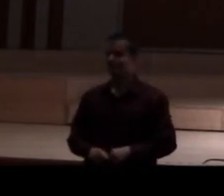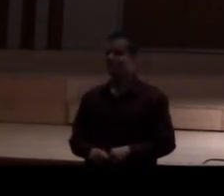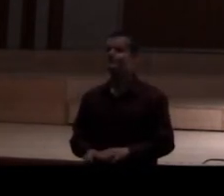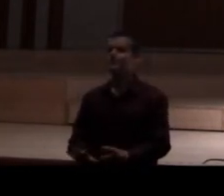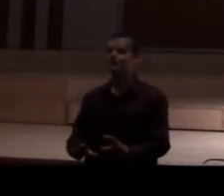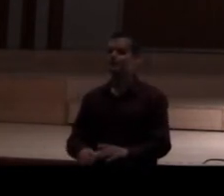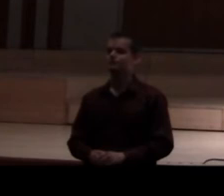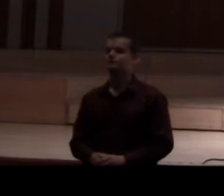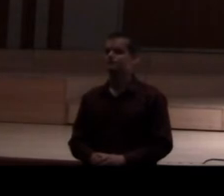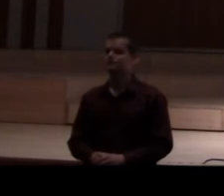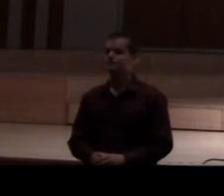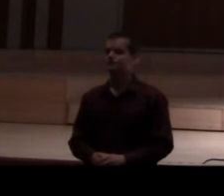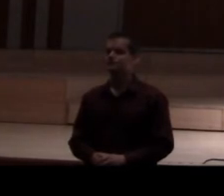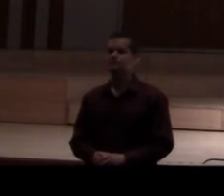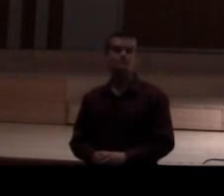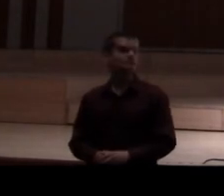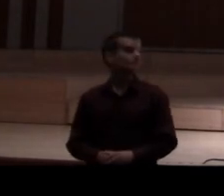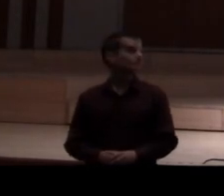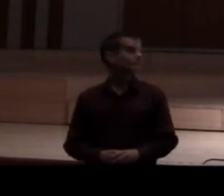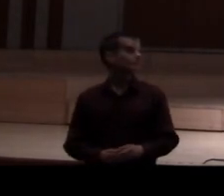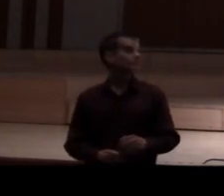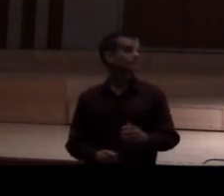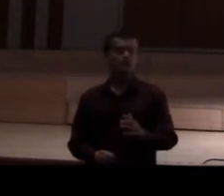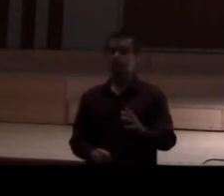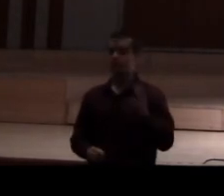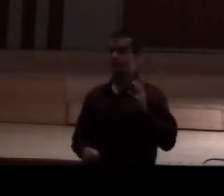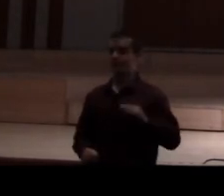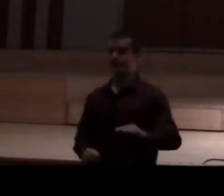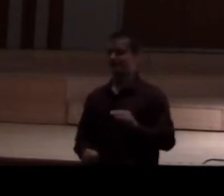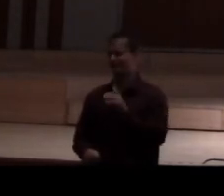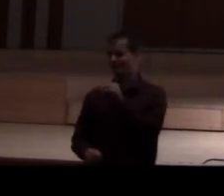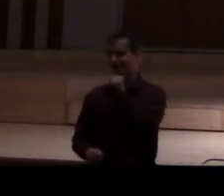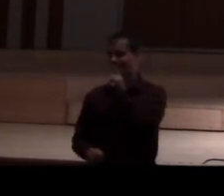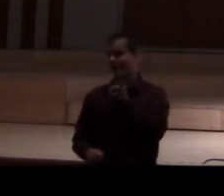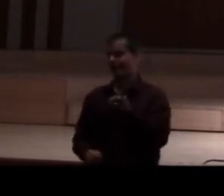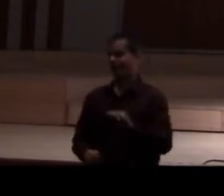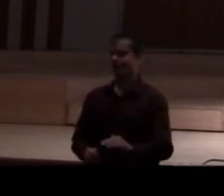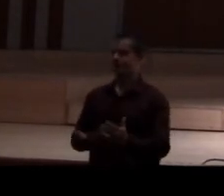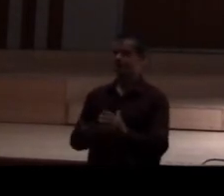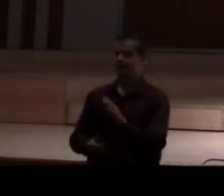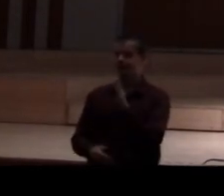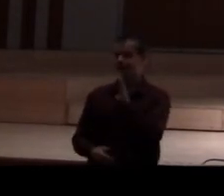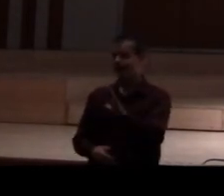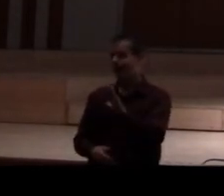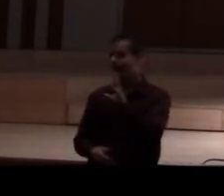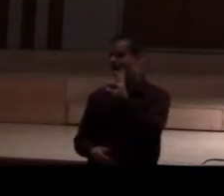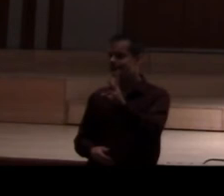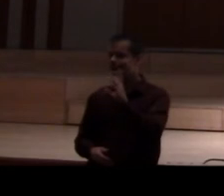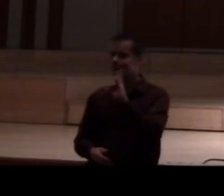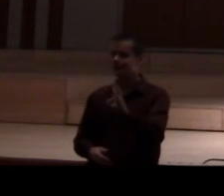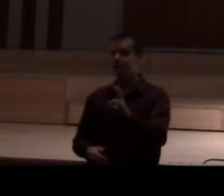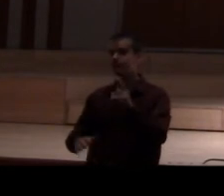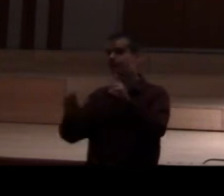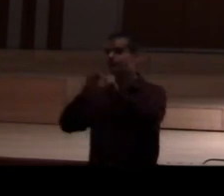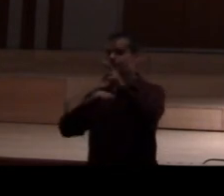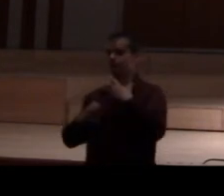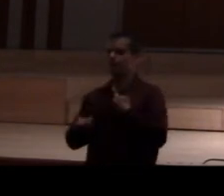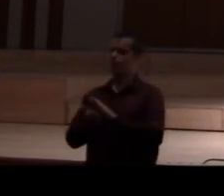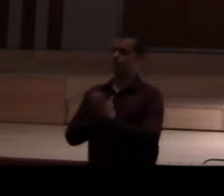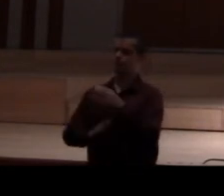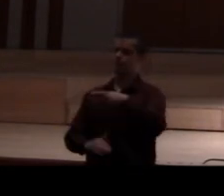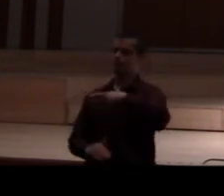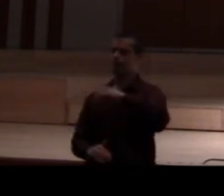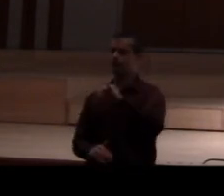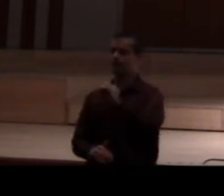There we go. Now, when I was very little, actually not so little, maybe like 5, 6, 7, I wanted to be a pioneer. You